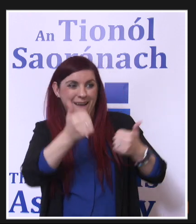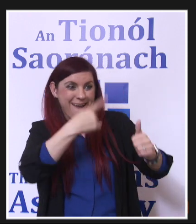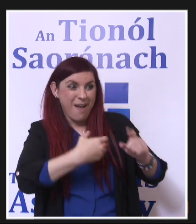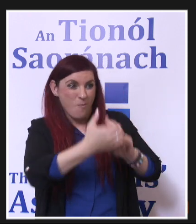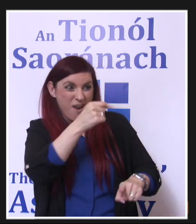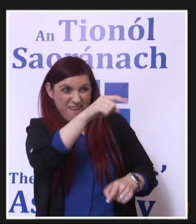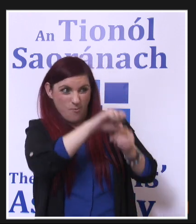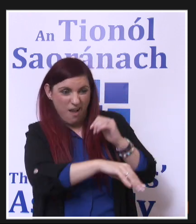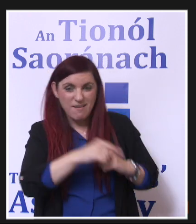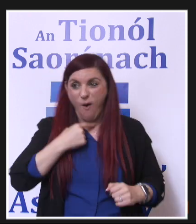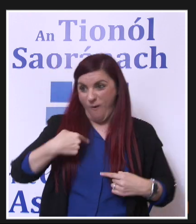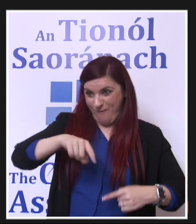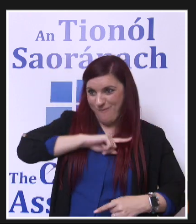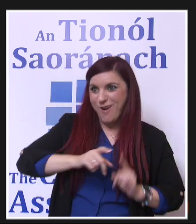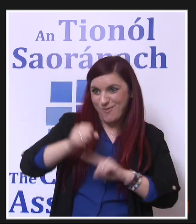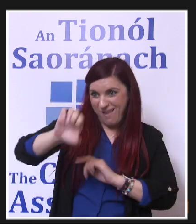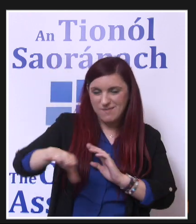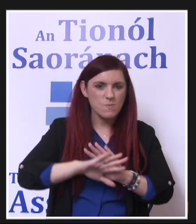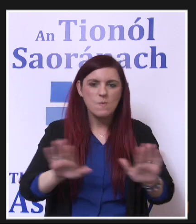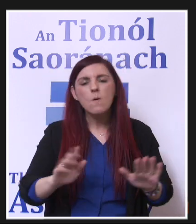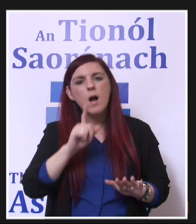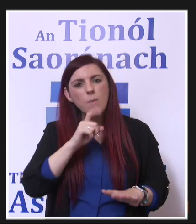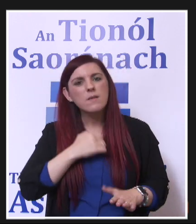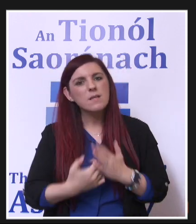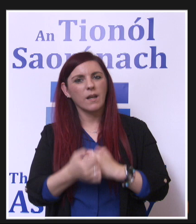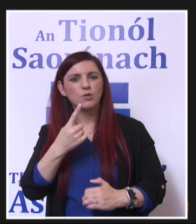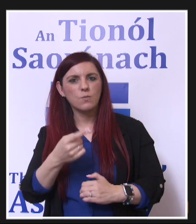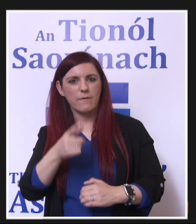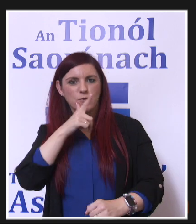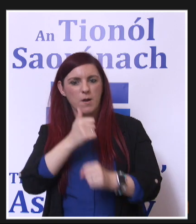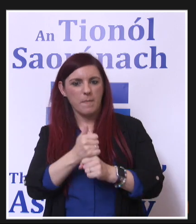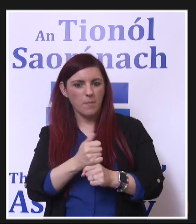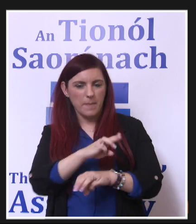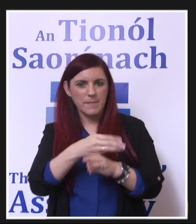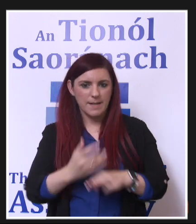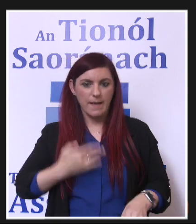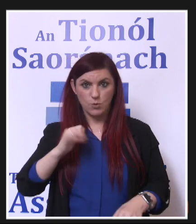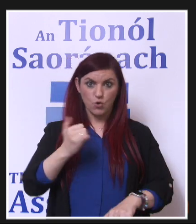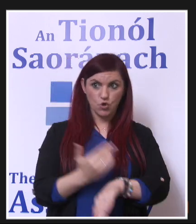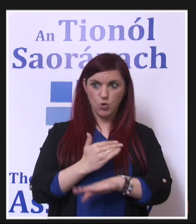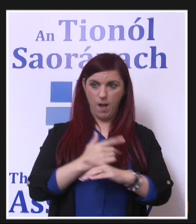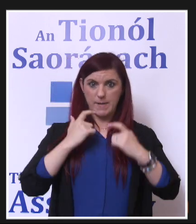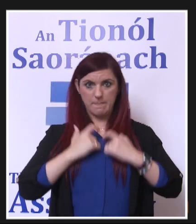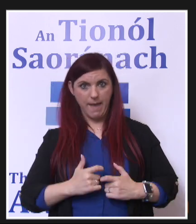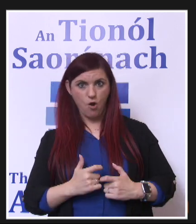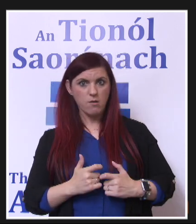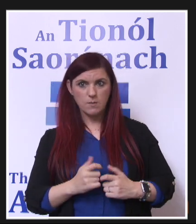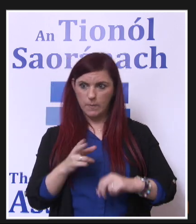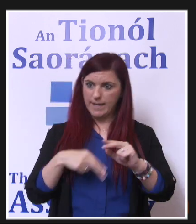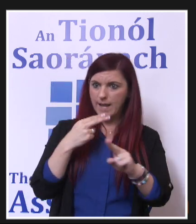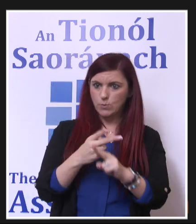do that. But I think when there's a real issue at stake that affects people's lives, it's your job to get out there and speak for them. People here expect